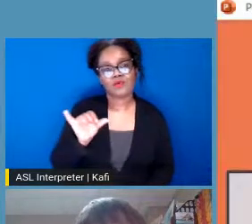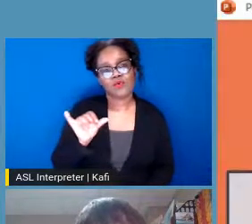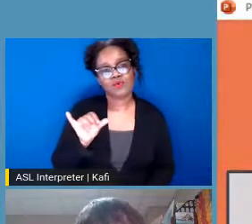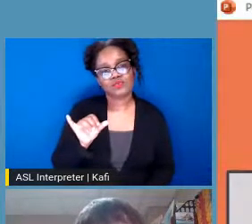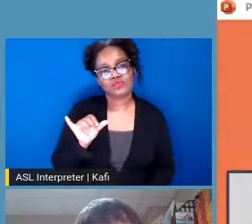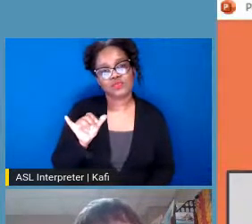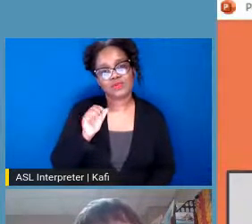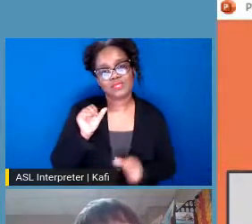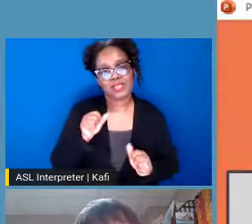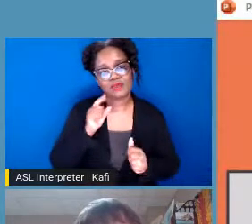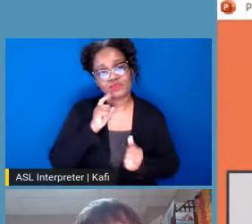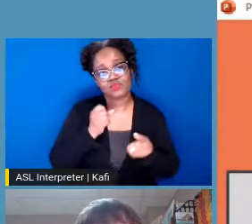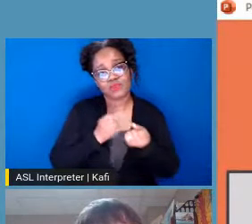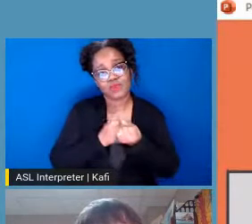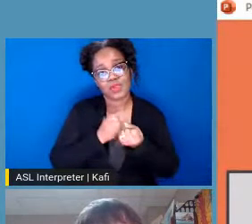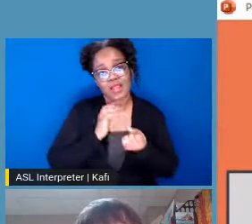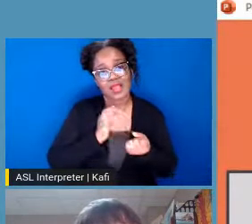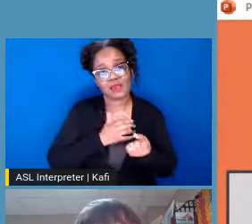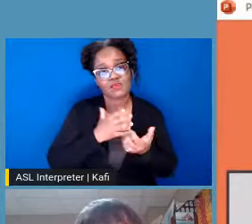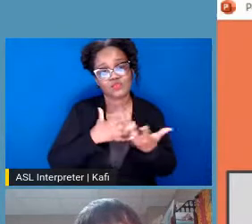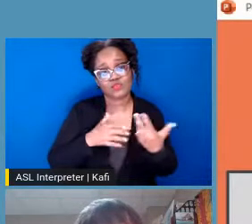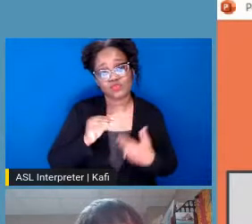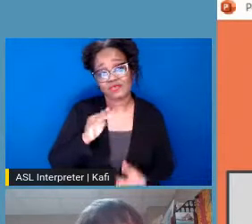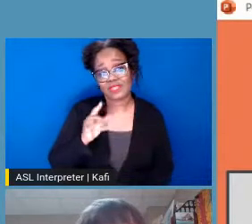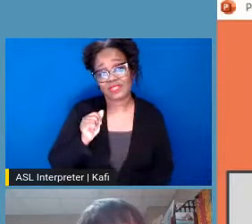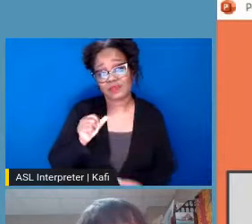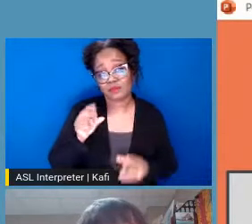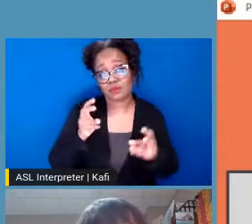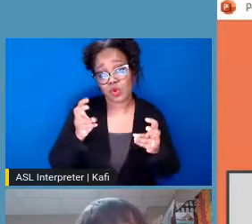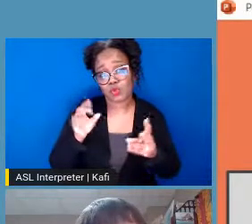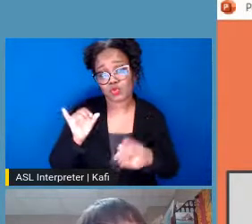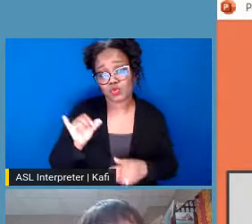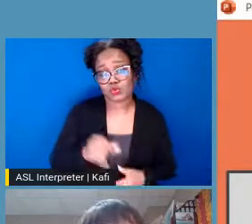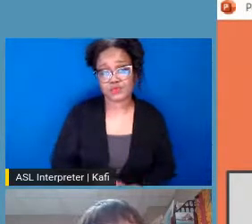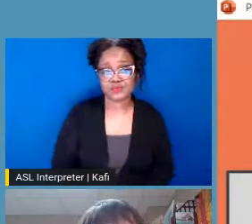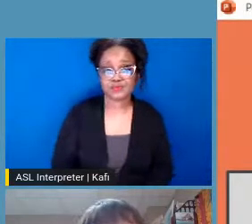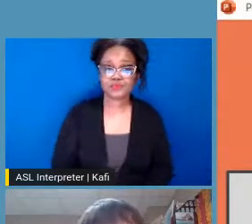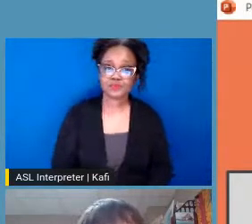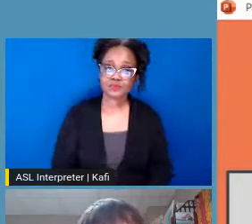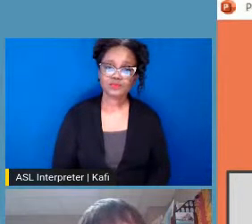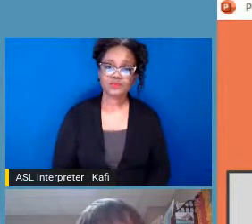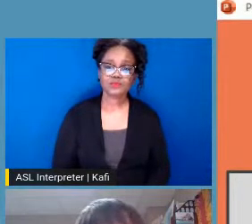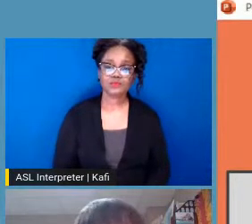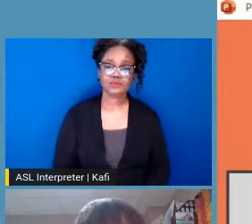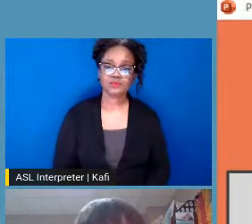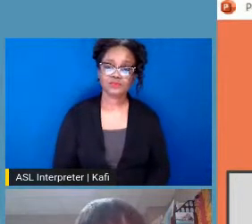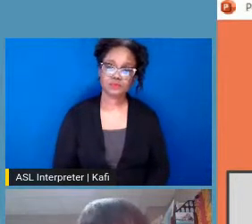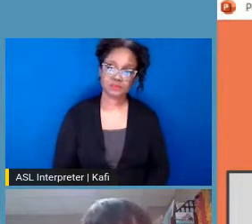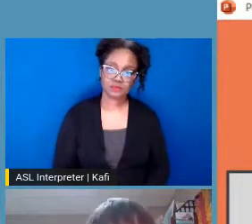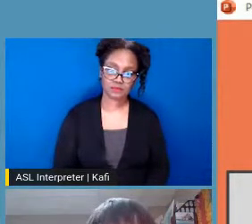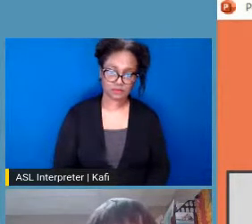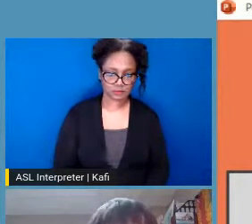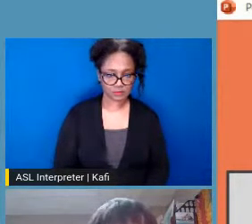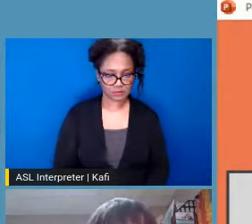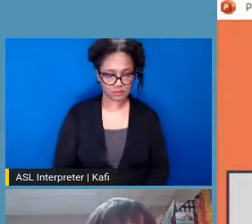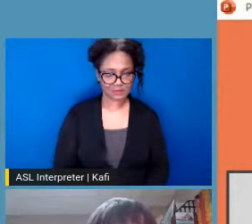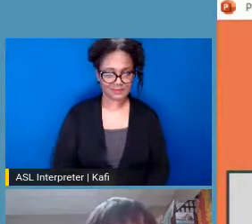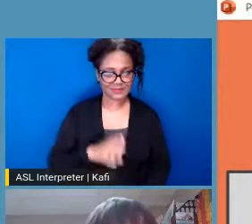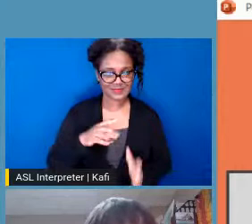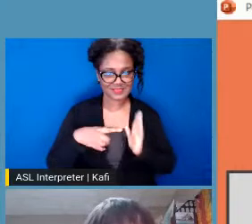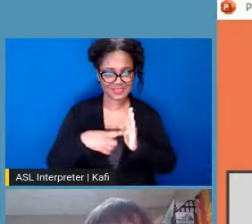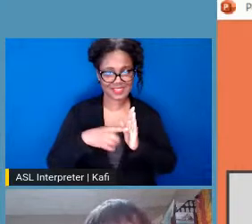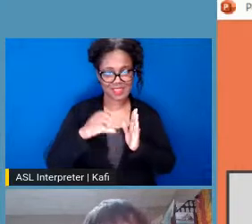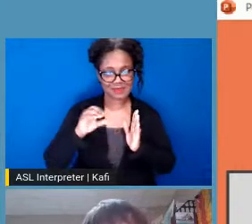social media posts. So for example, with the Oscar Howe piece, we could not only share the